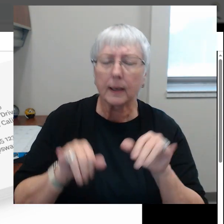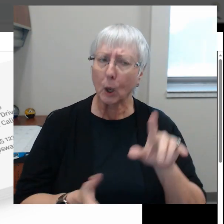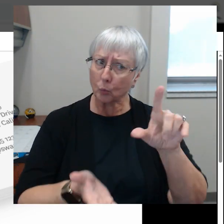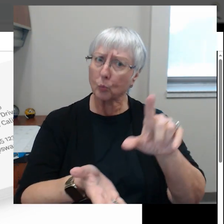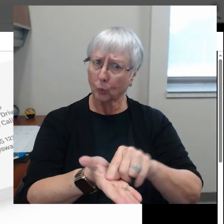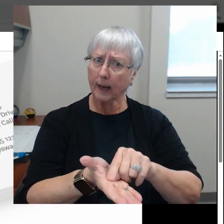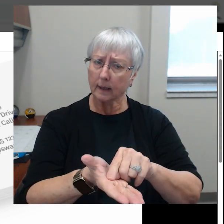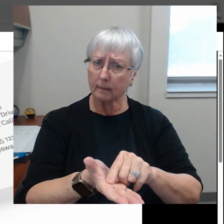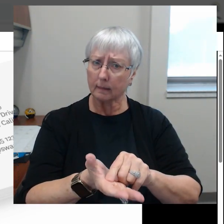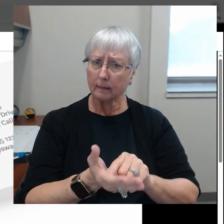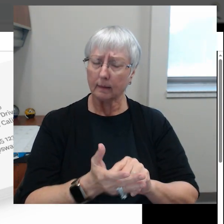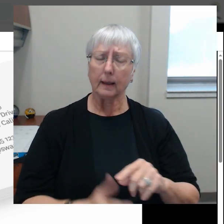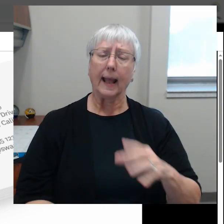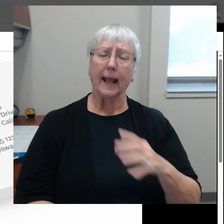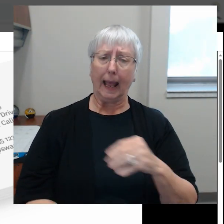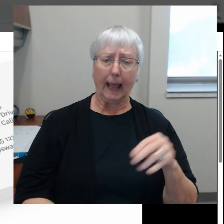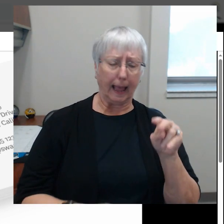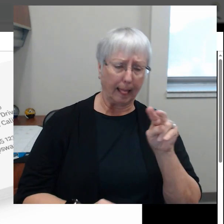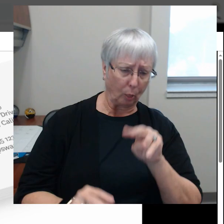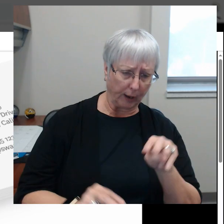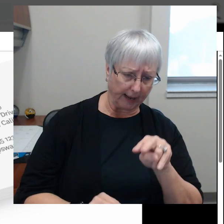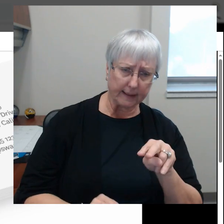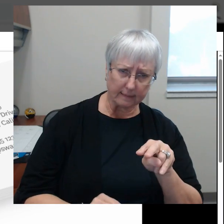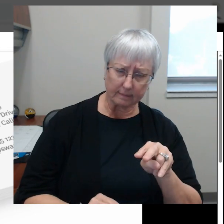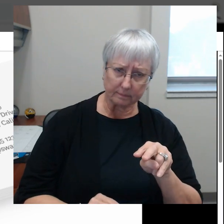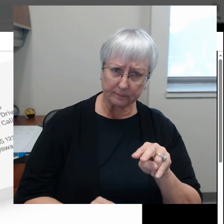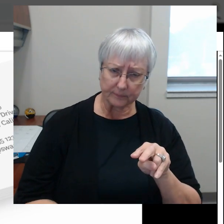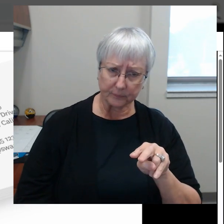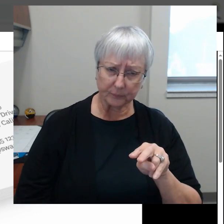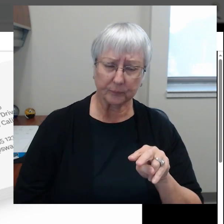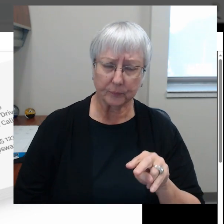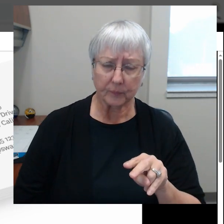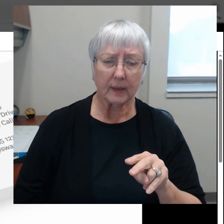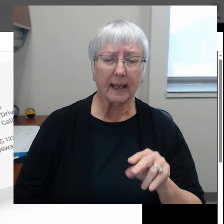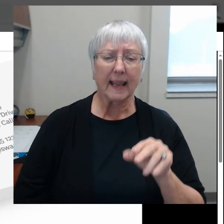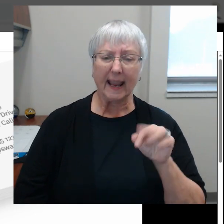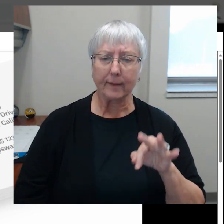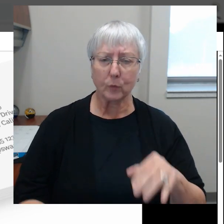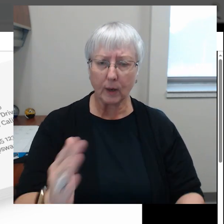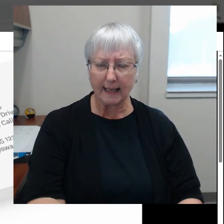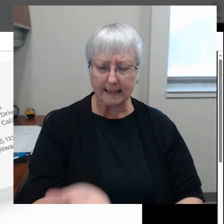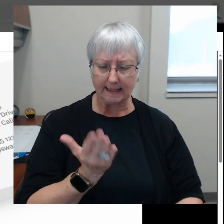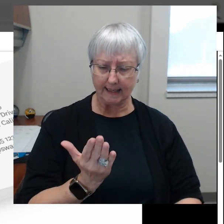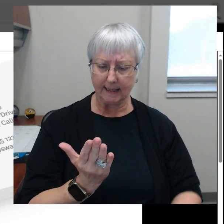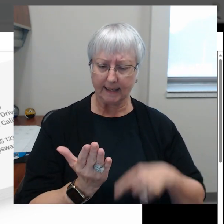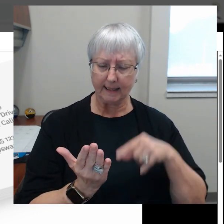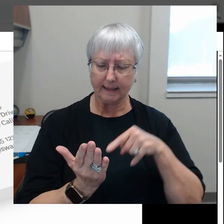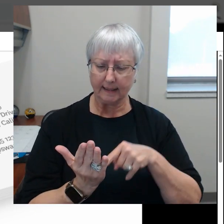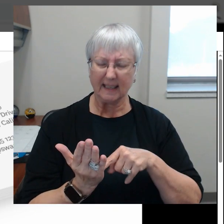to only look at it on the screen, but the successful layout will be much clearer in printed